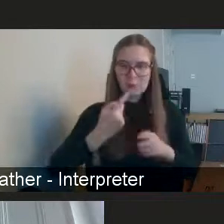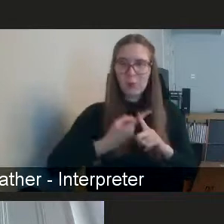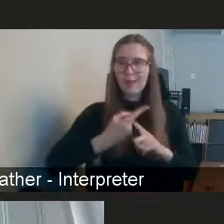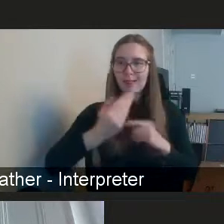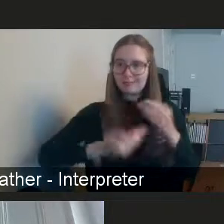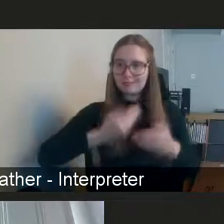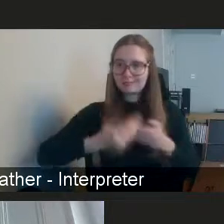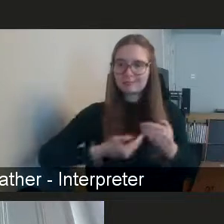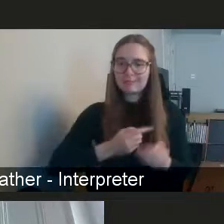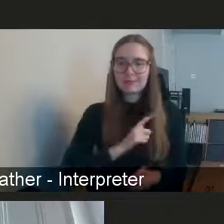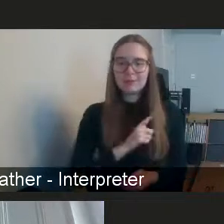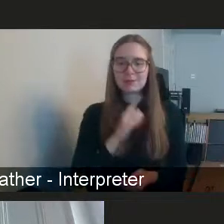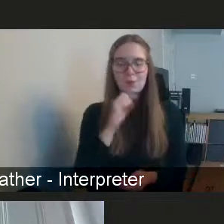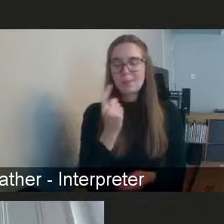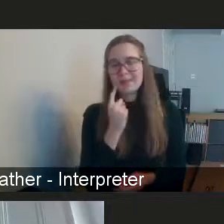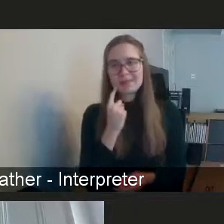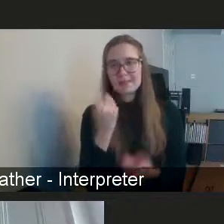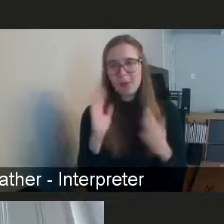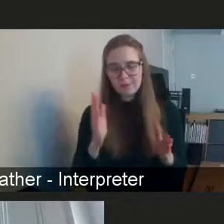because it's not going to come easy.